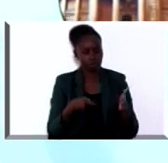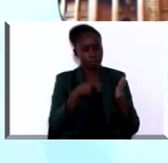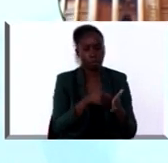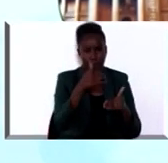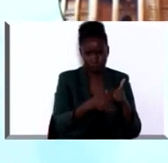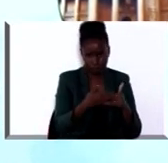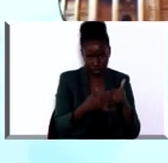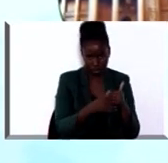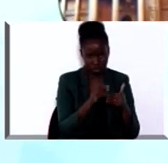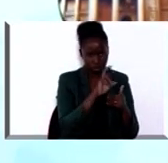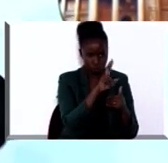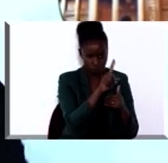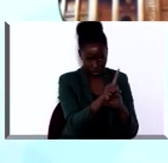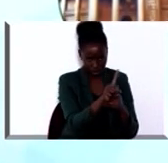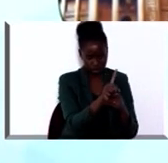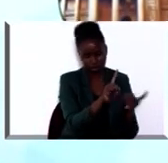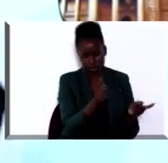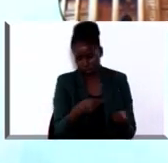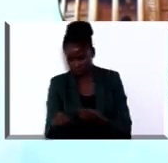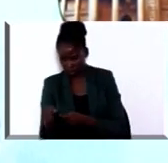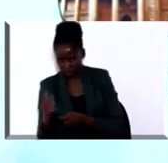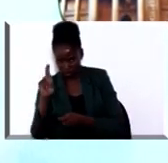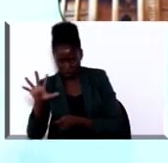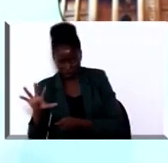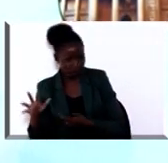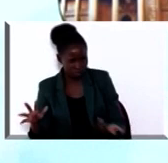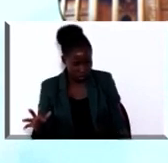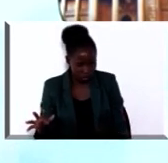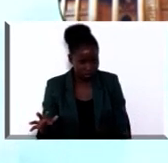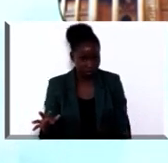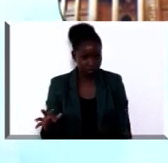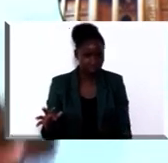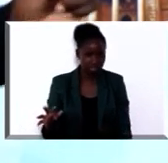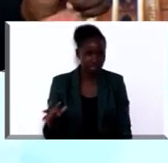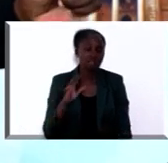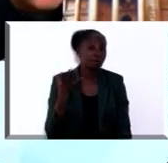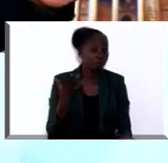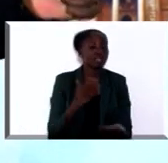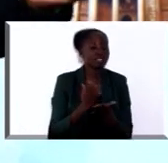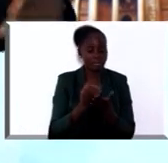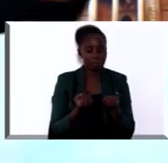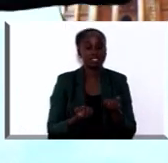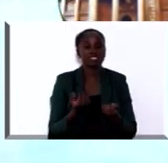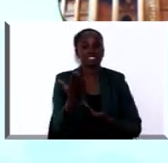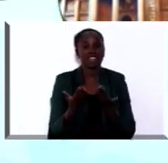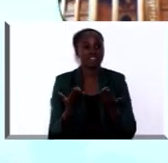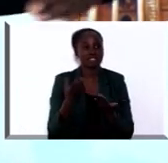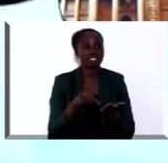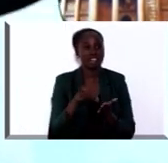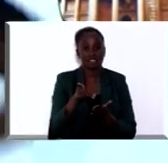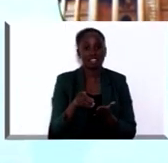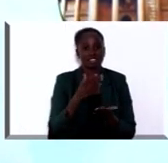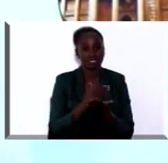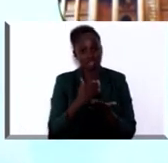at 1 rand, you sell it to government at 5 rand. There are service they collude with